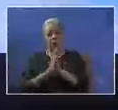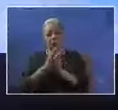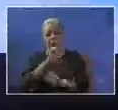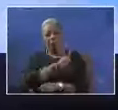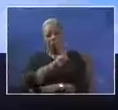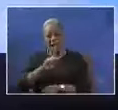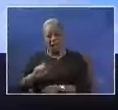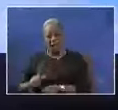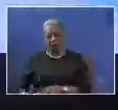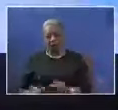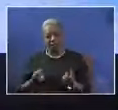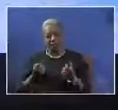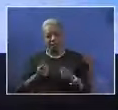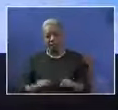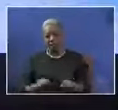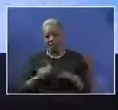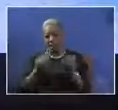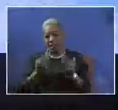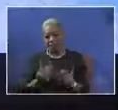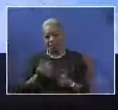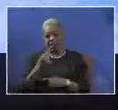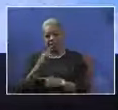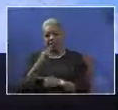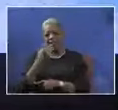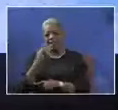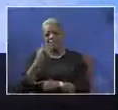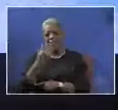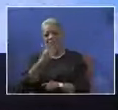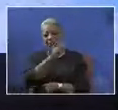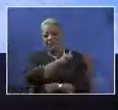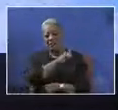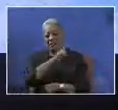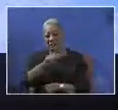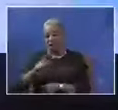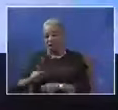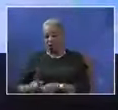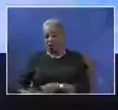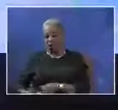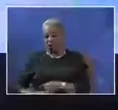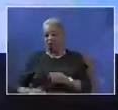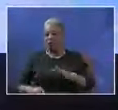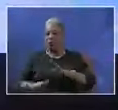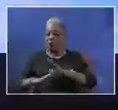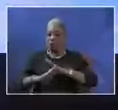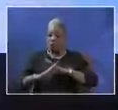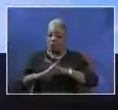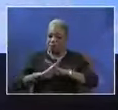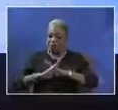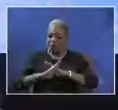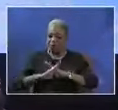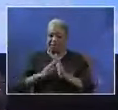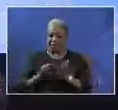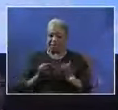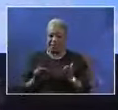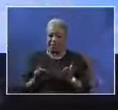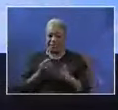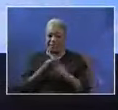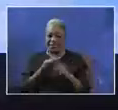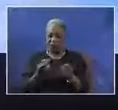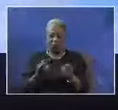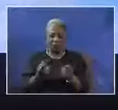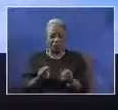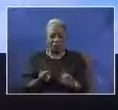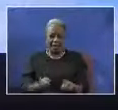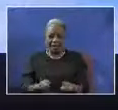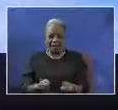now and say, thank you, Lord, for holding the hand back. Thank you, Lord, and they will accept you and